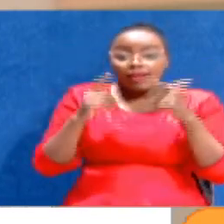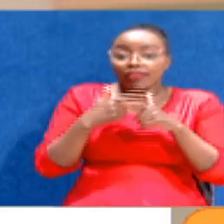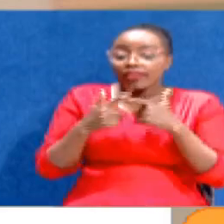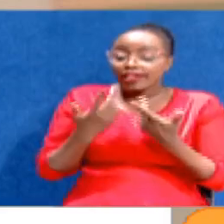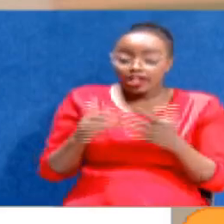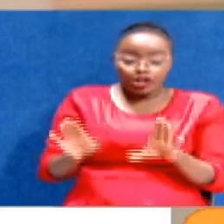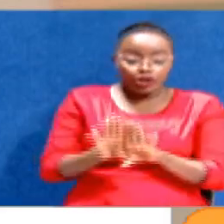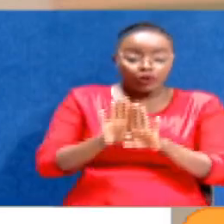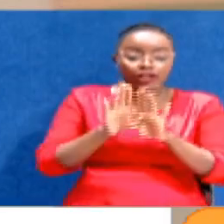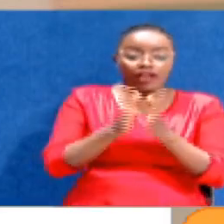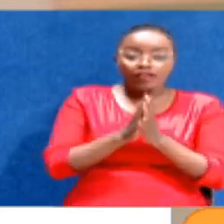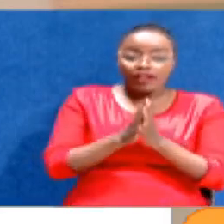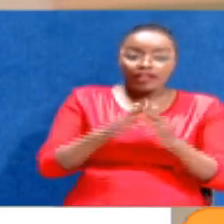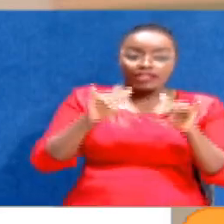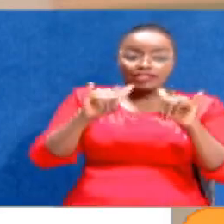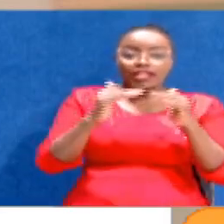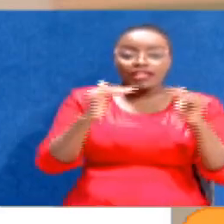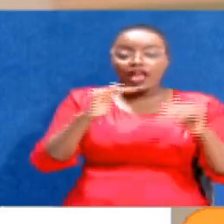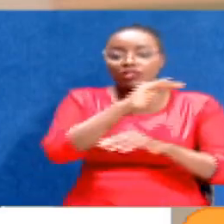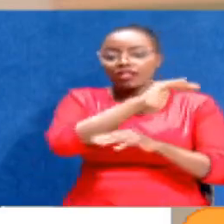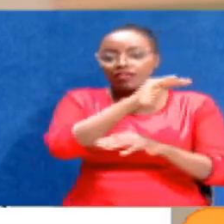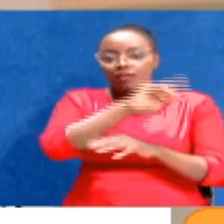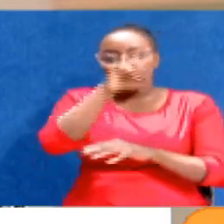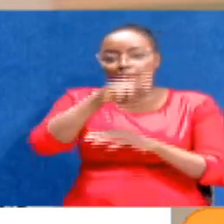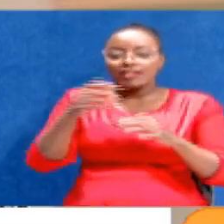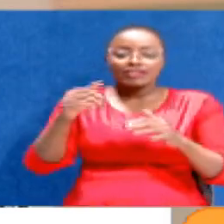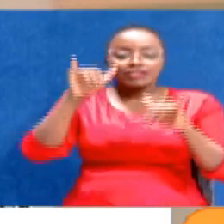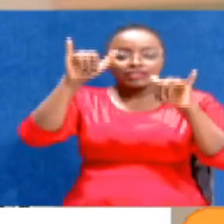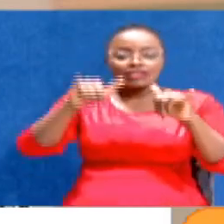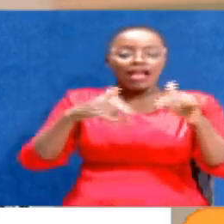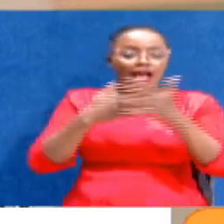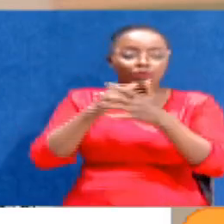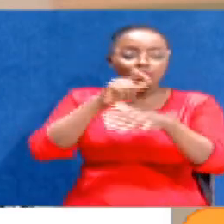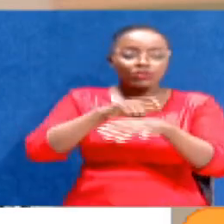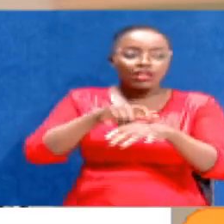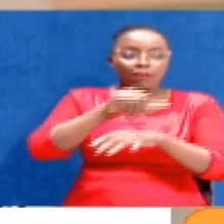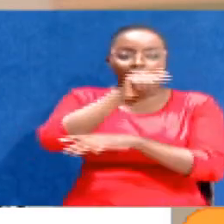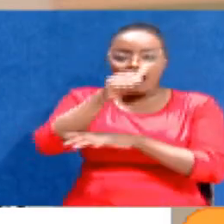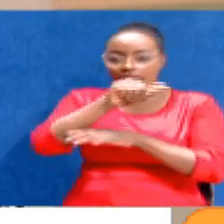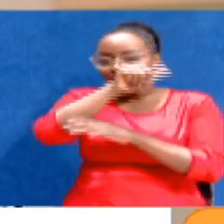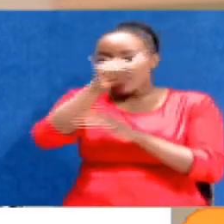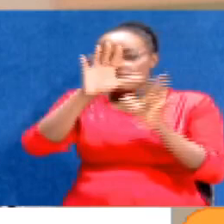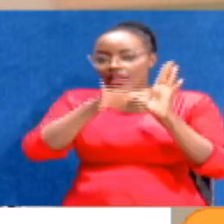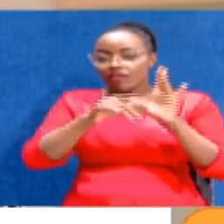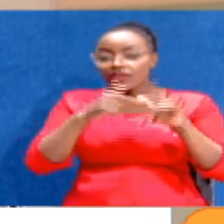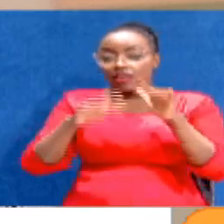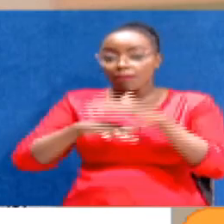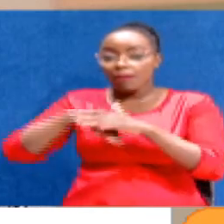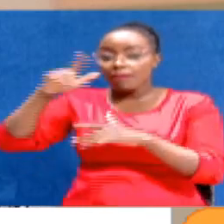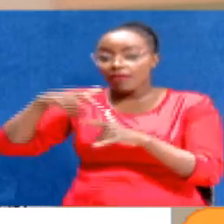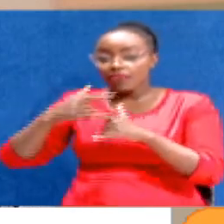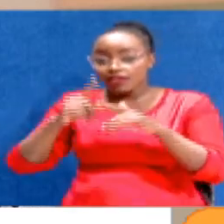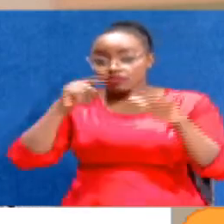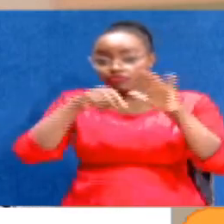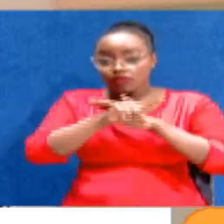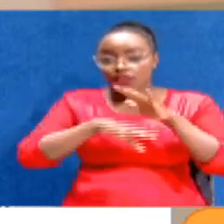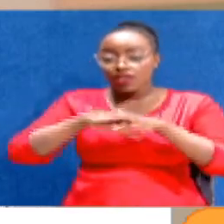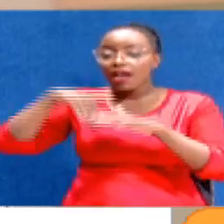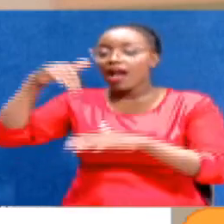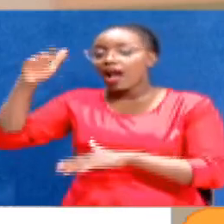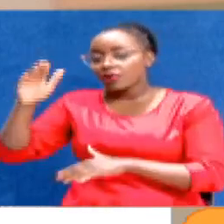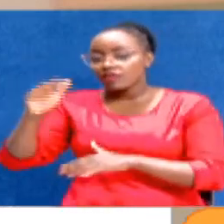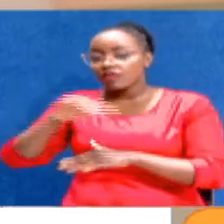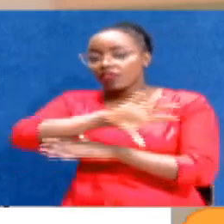and curfew are here to stay, at least until further notice. Yani amri ya kutotoka nje na ile ya kutoingia na kutoka